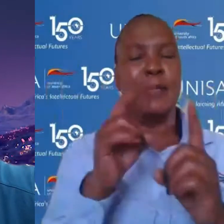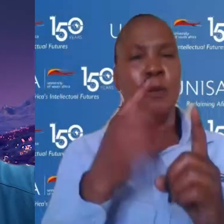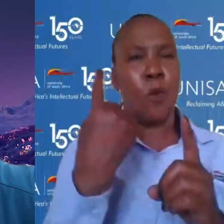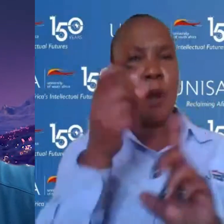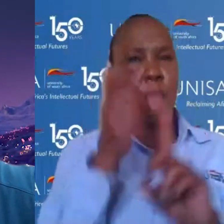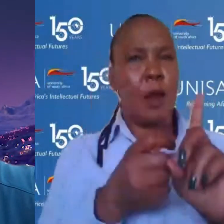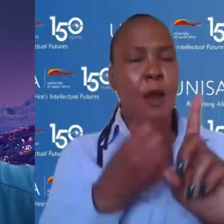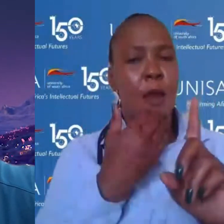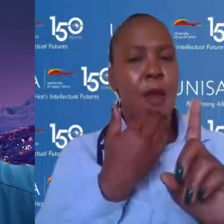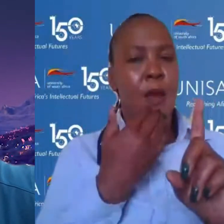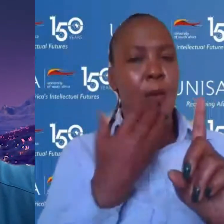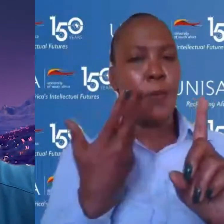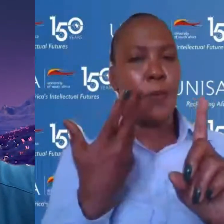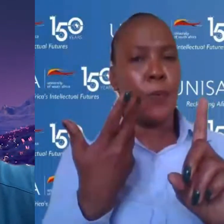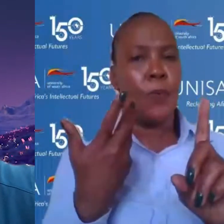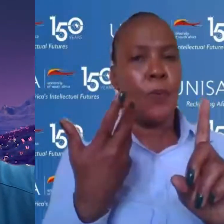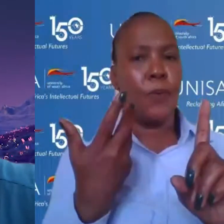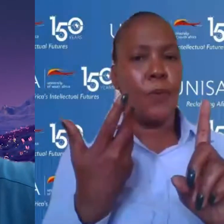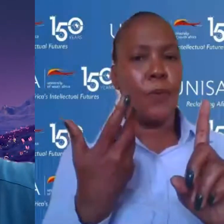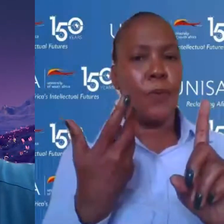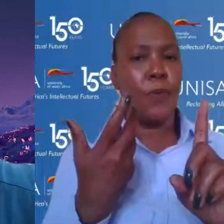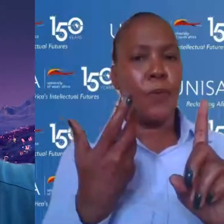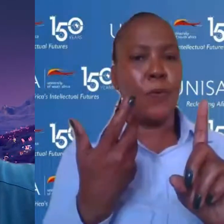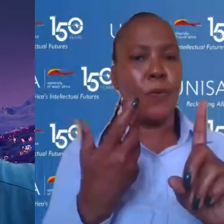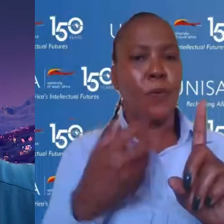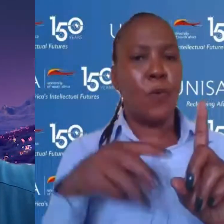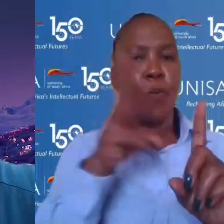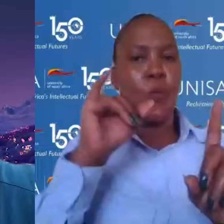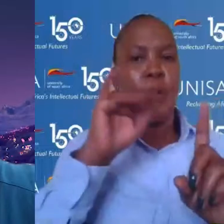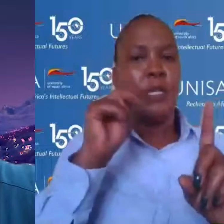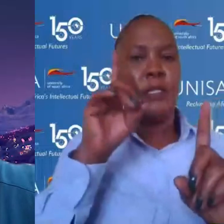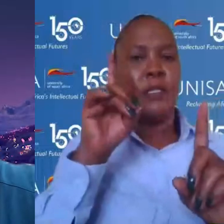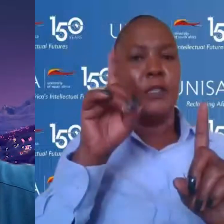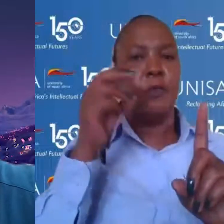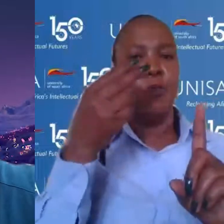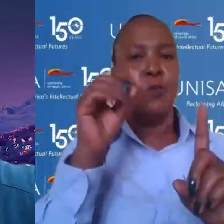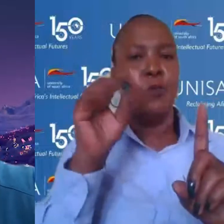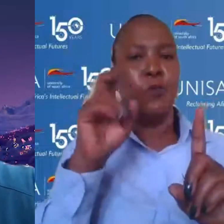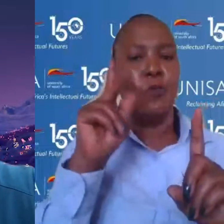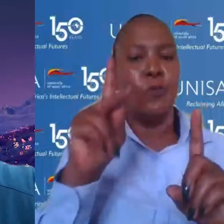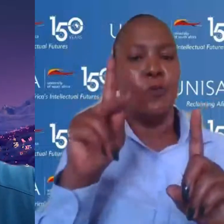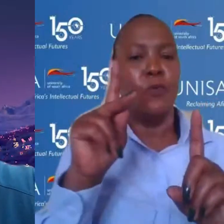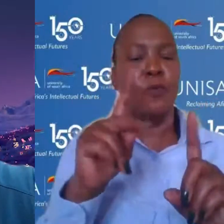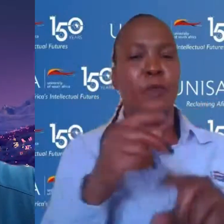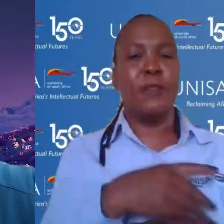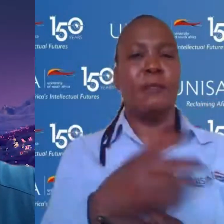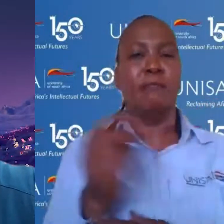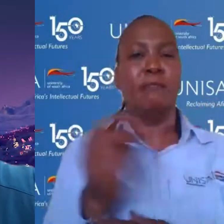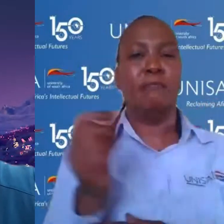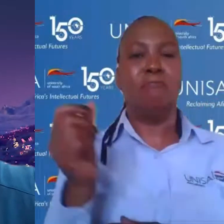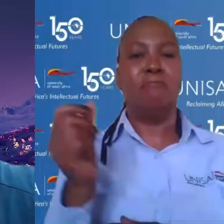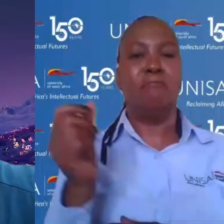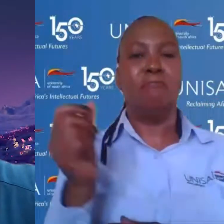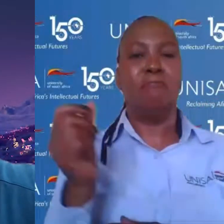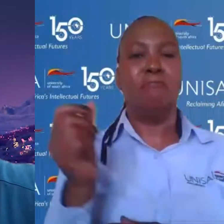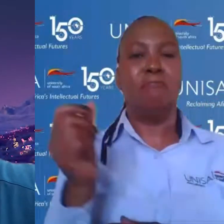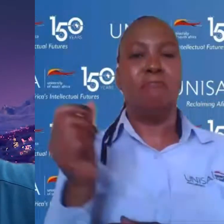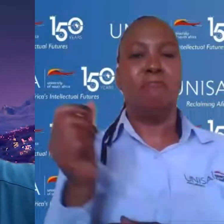is in Windhoek or Windhoek. Windhoek sounds more like that beverage.